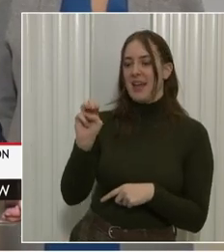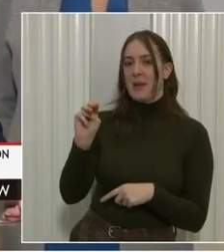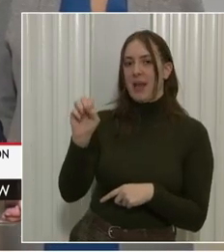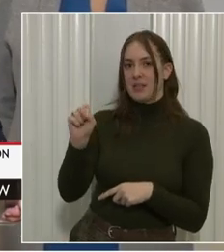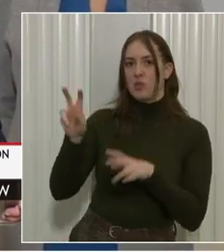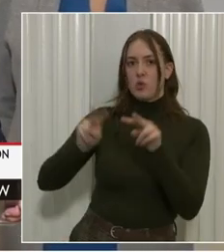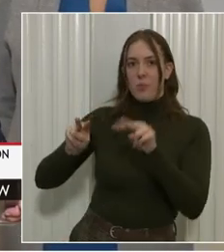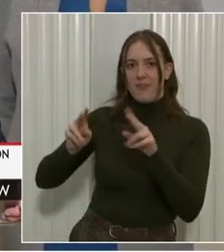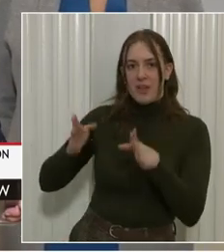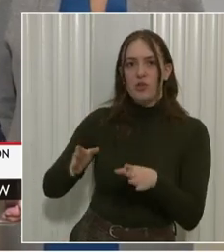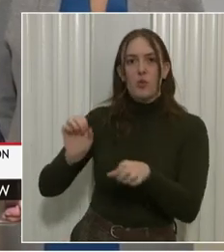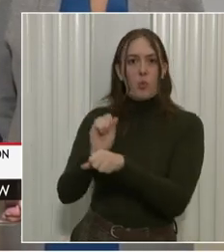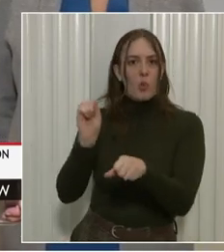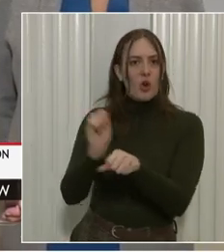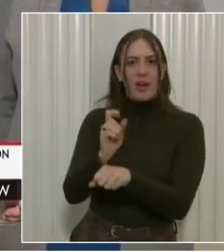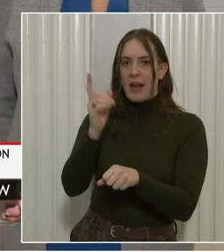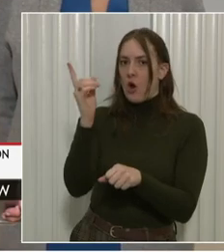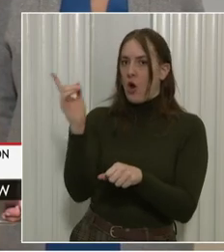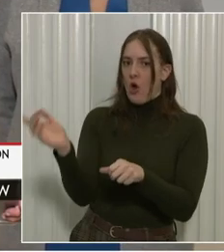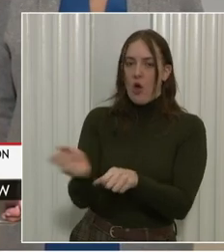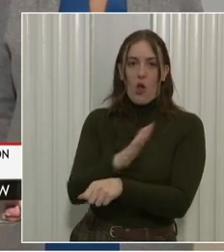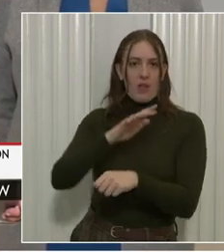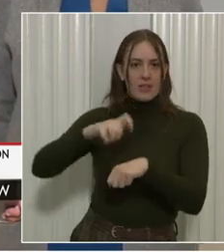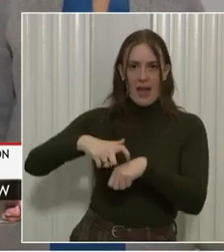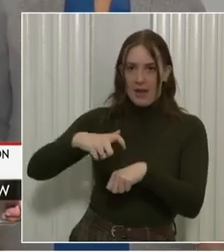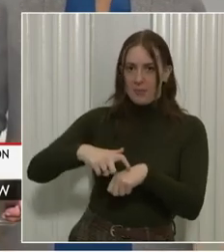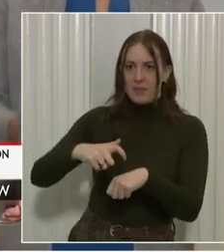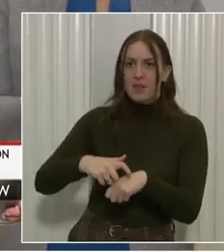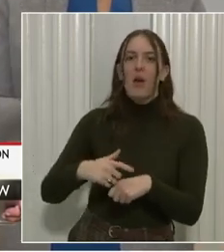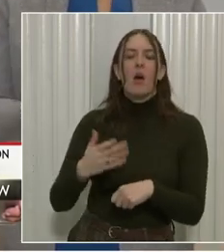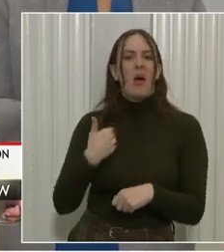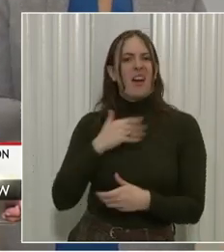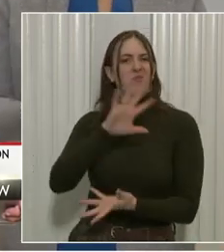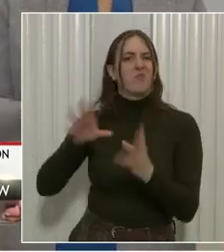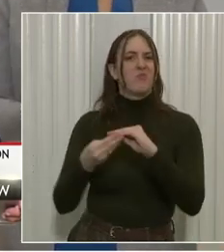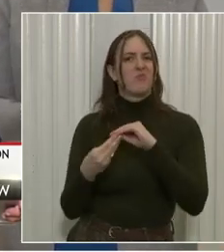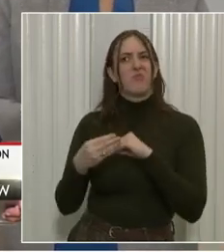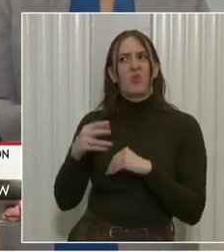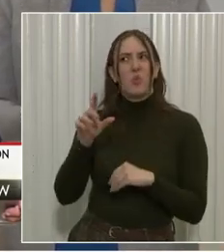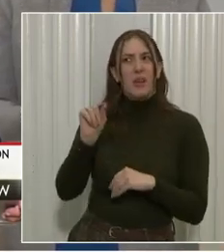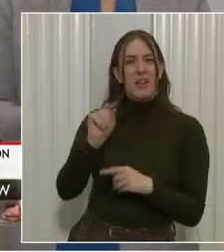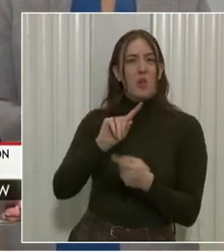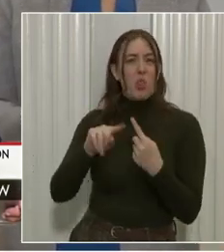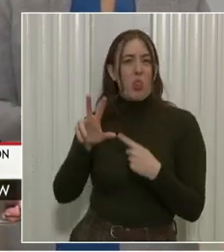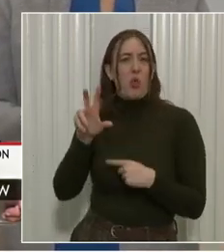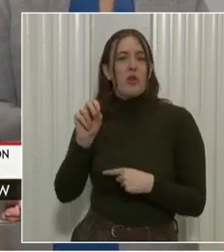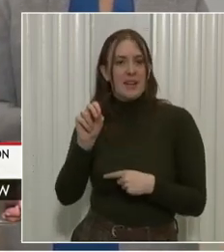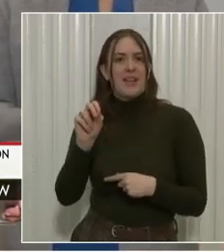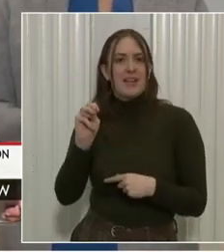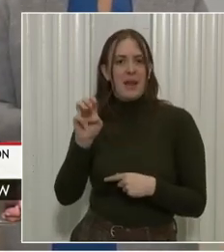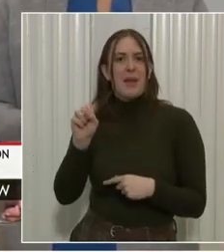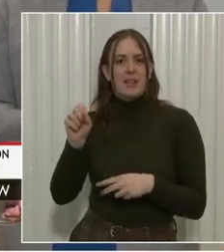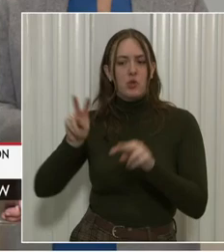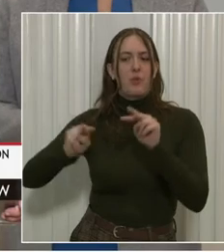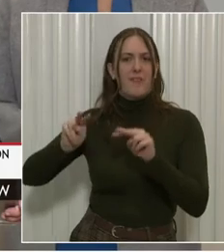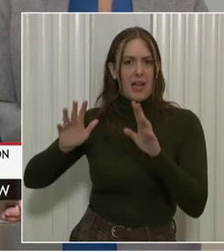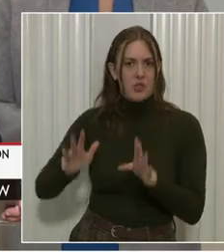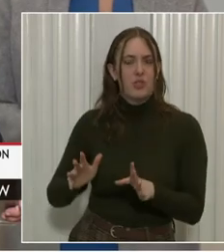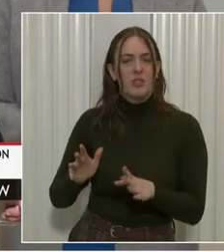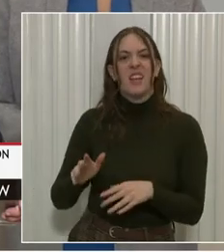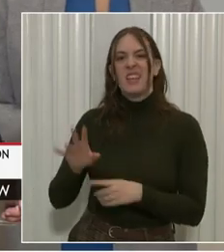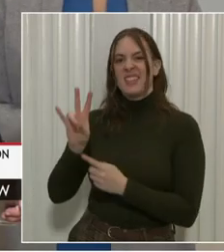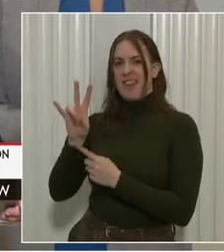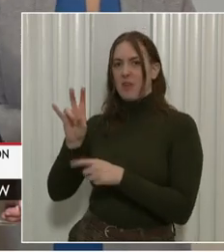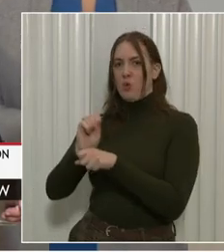times across 4 platoons, so we've trained about 28 to 30 EMS supervisors and a couple of their backups, so in total